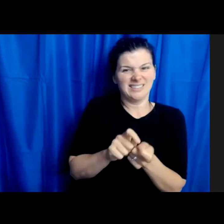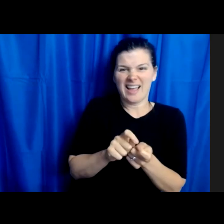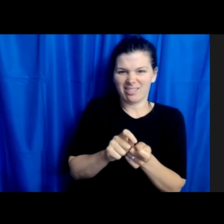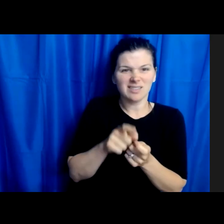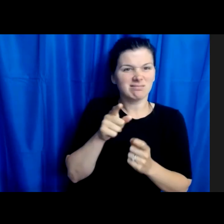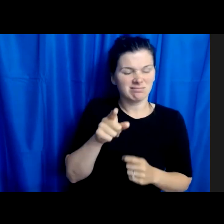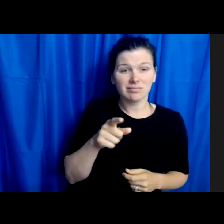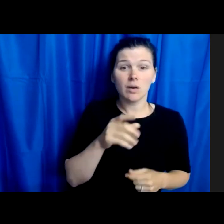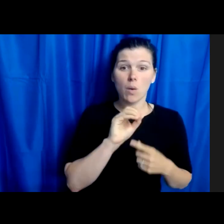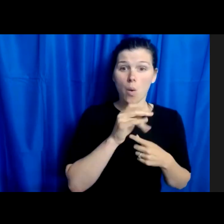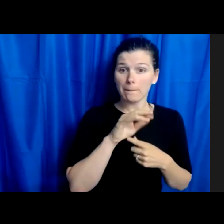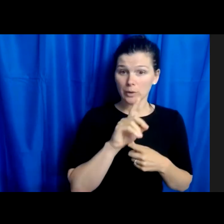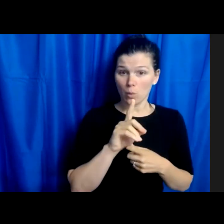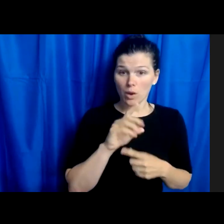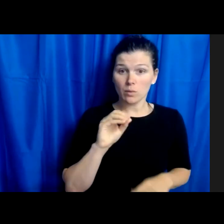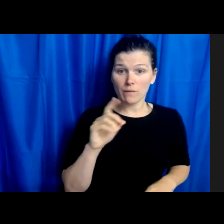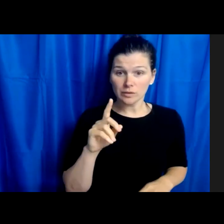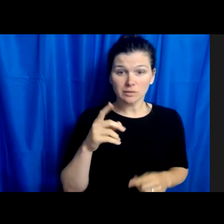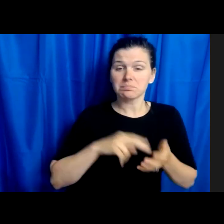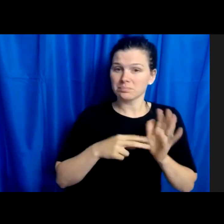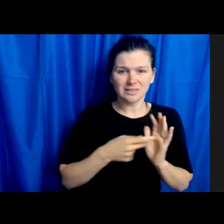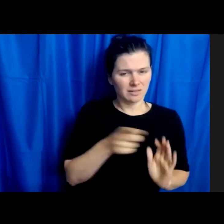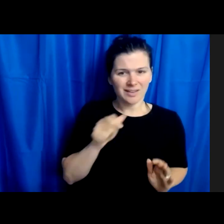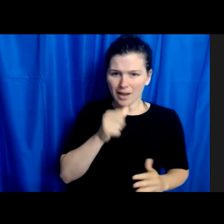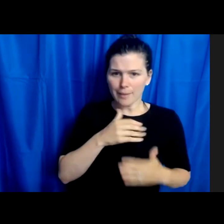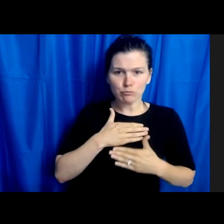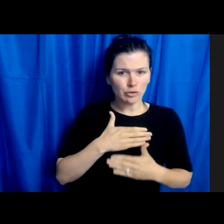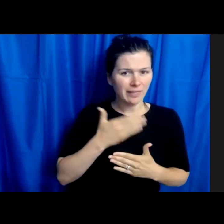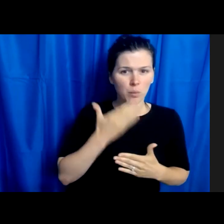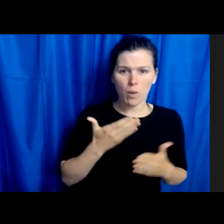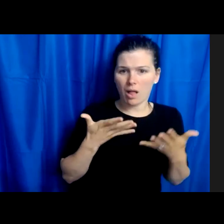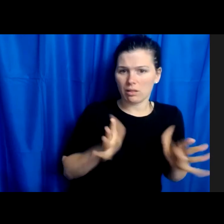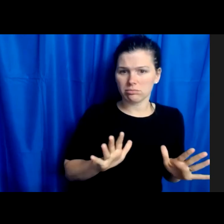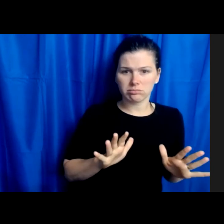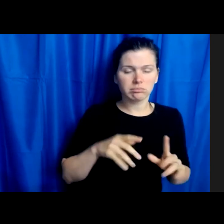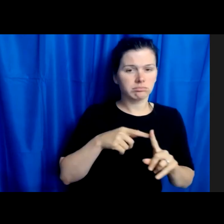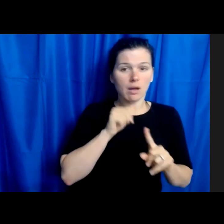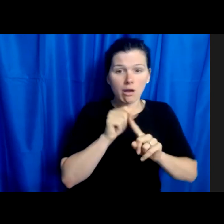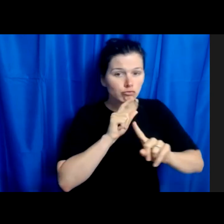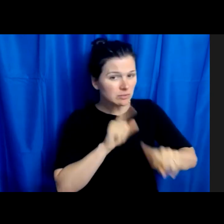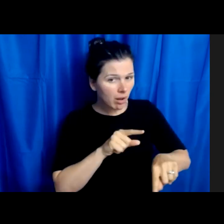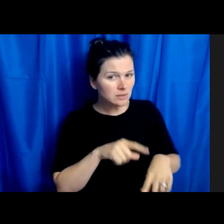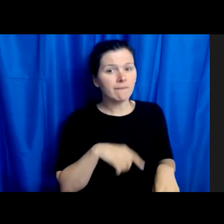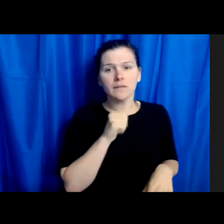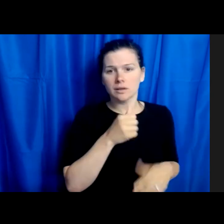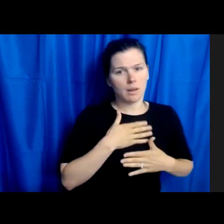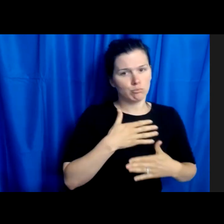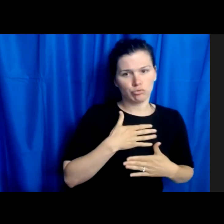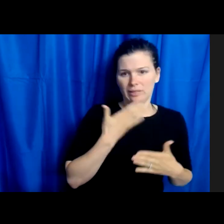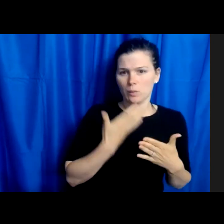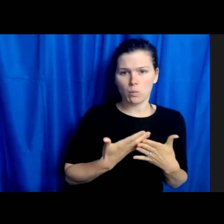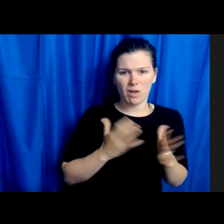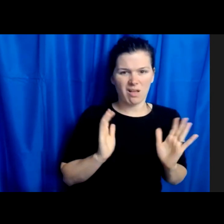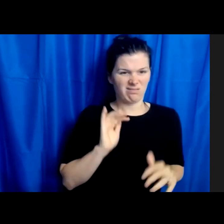overdoses. They're not breathing well. That's the biggest, they're unresponsive and they're not breathing well. That is the